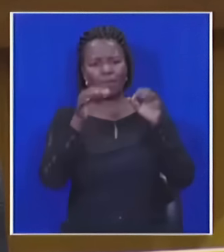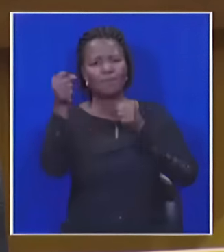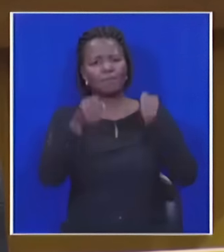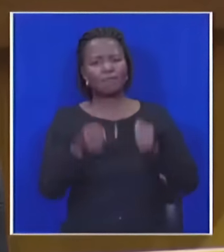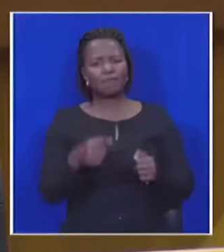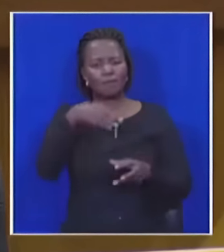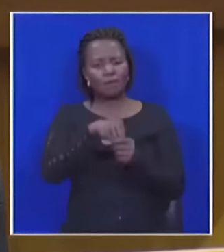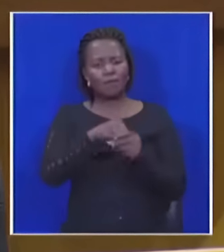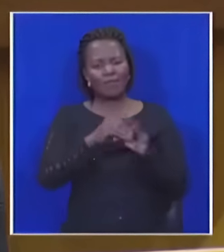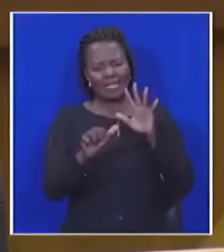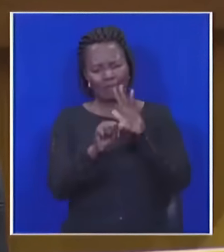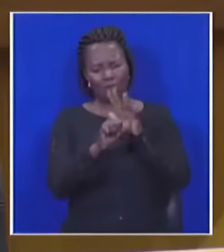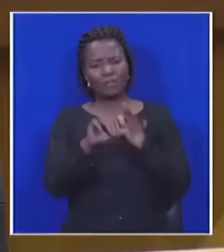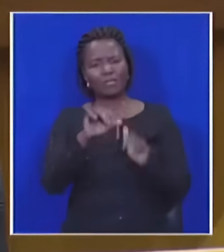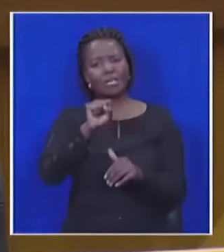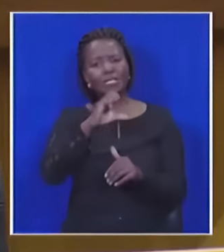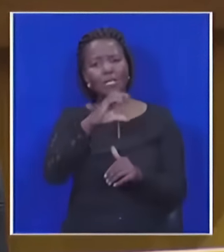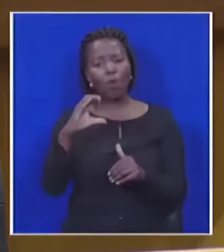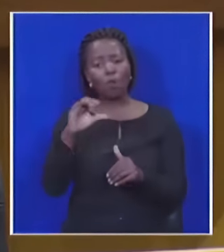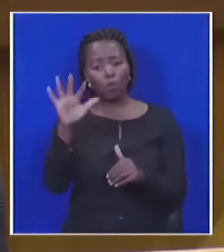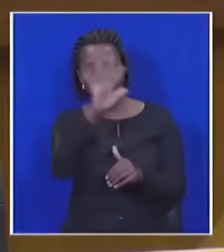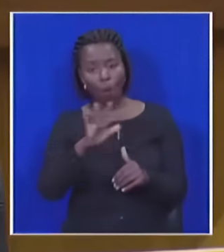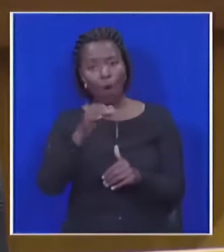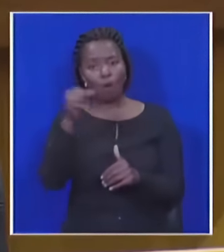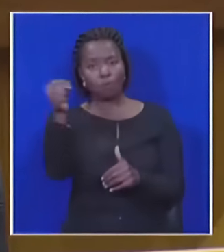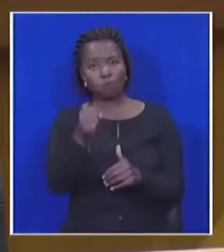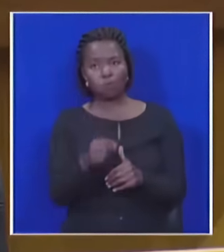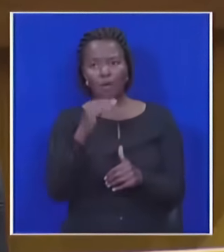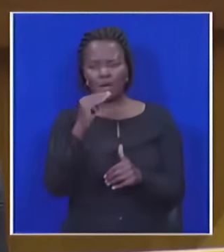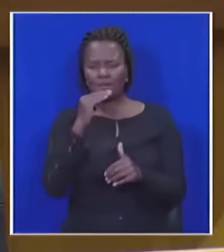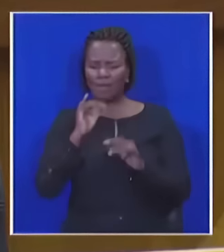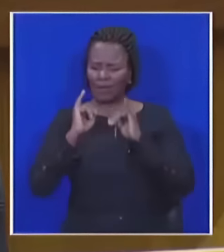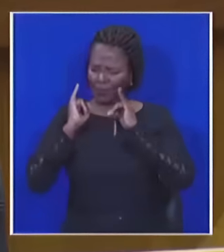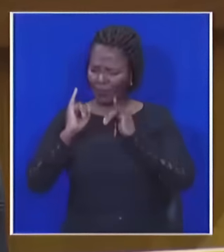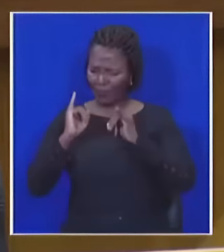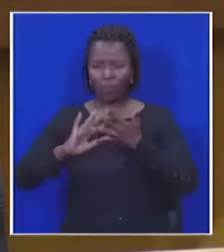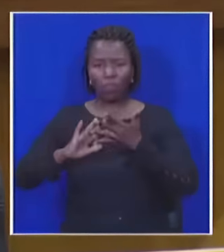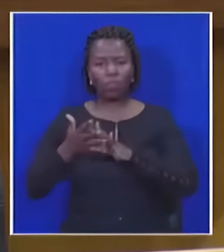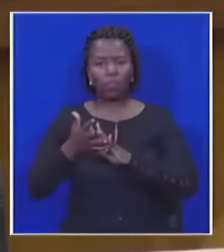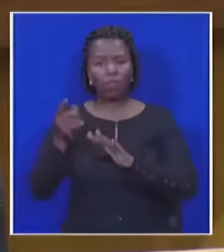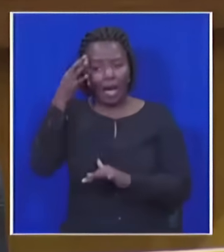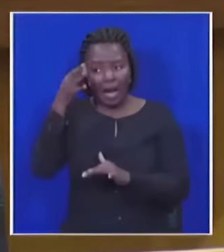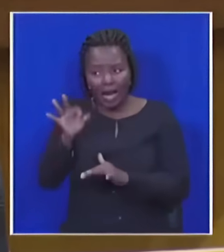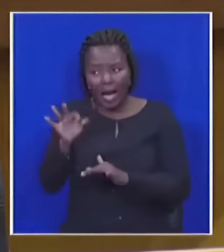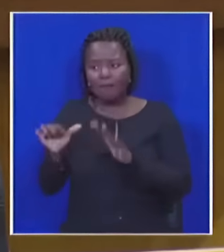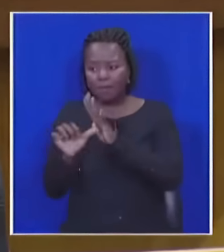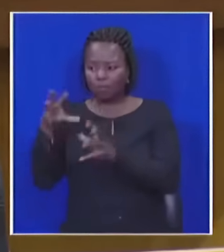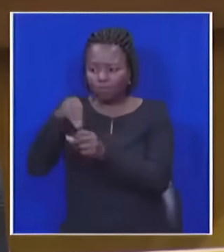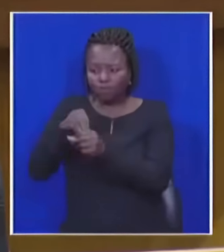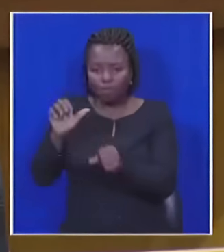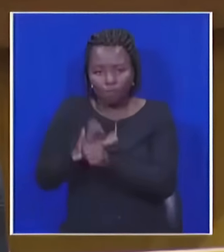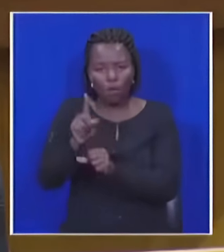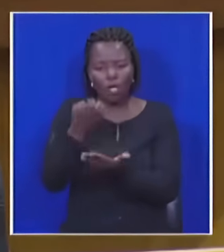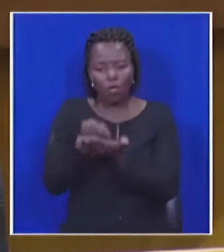other critical state institutions undermine otherwise the sensible principle that the state must play a role in the